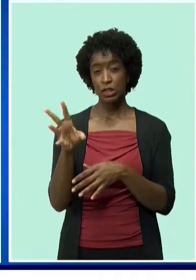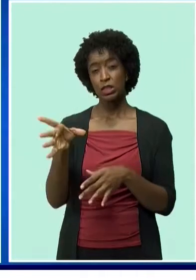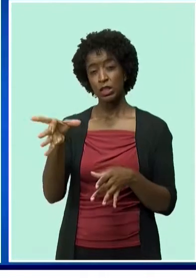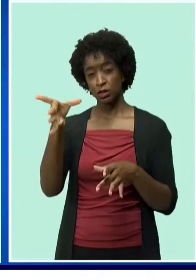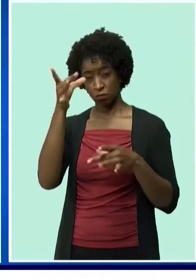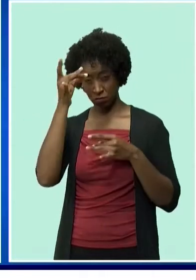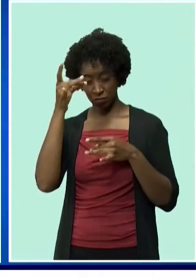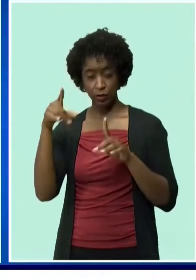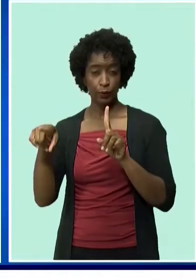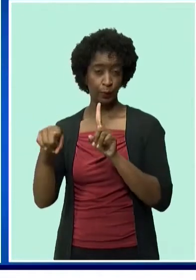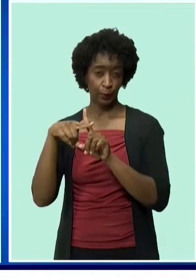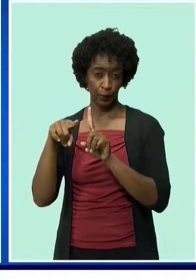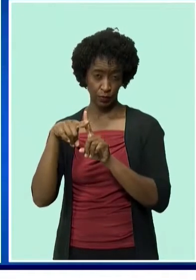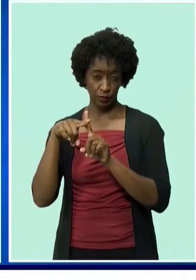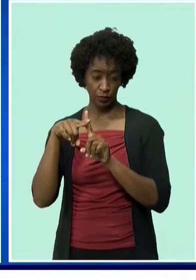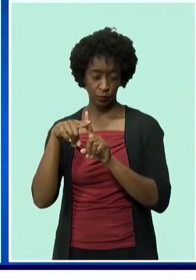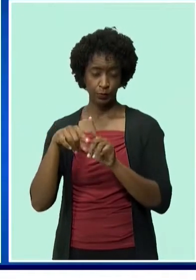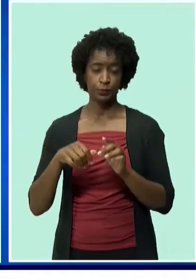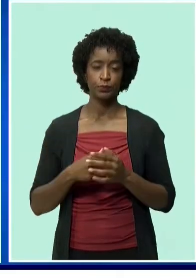46,385 males and